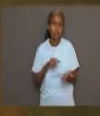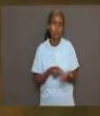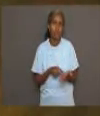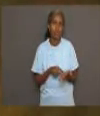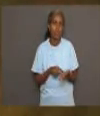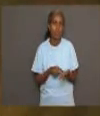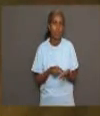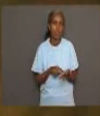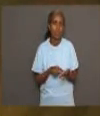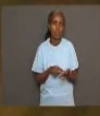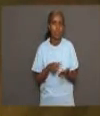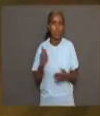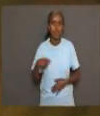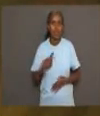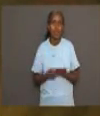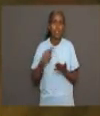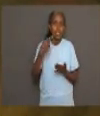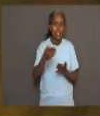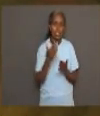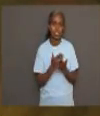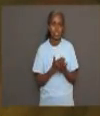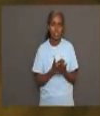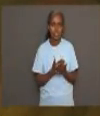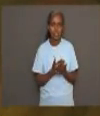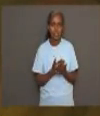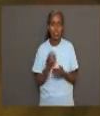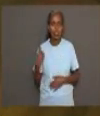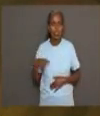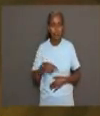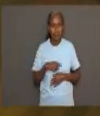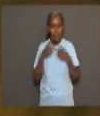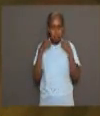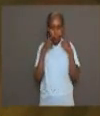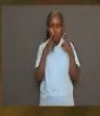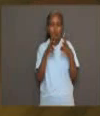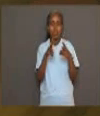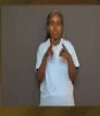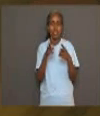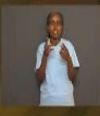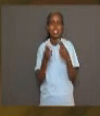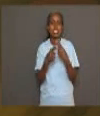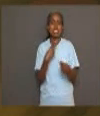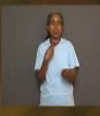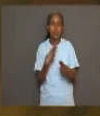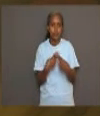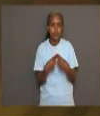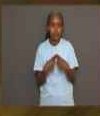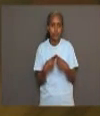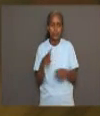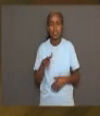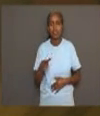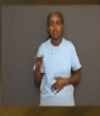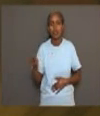points. In our next lesson, we will be looking at the